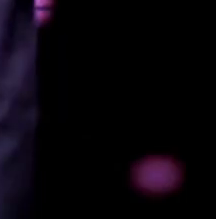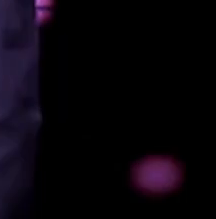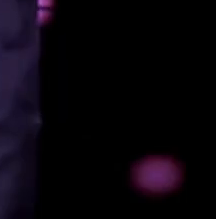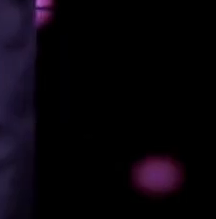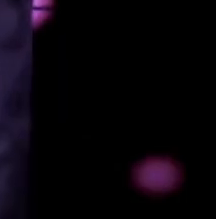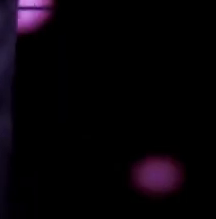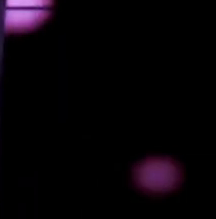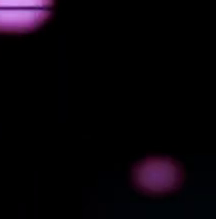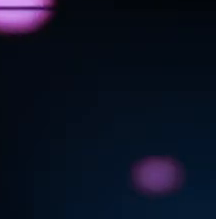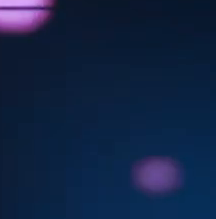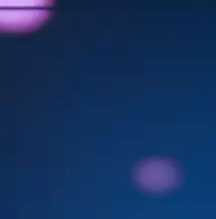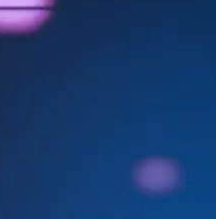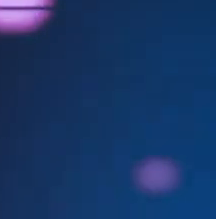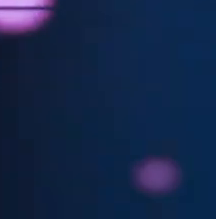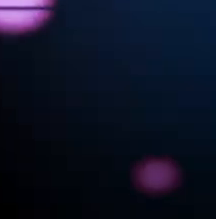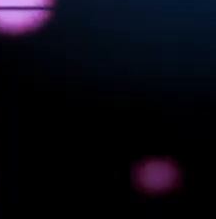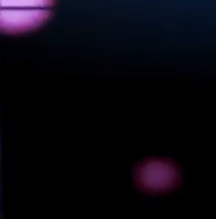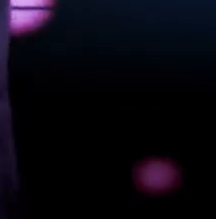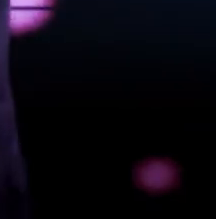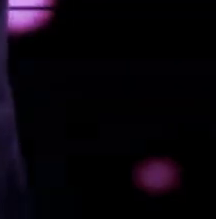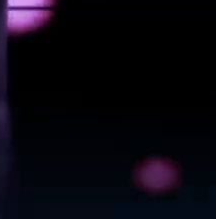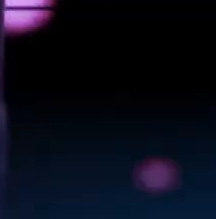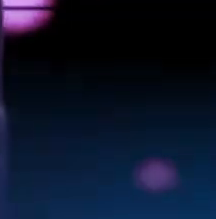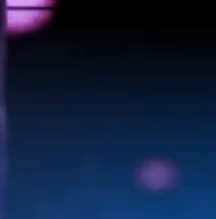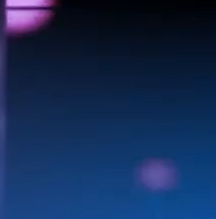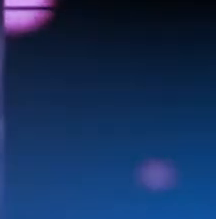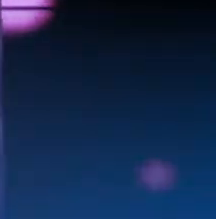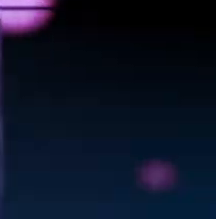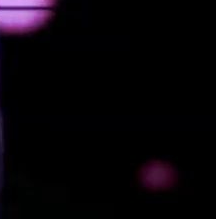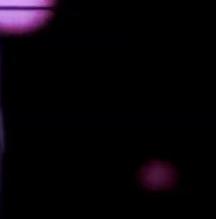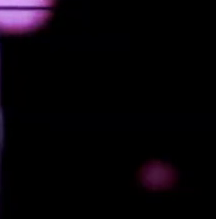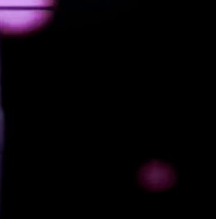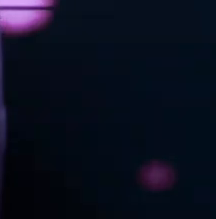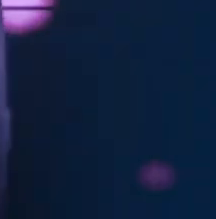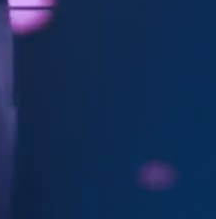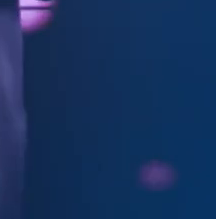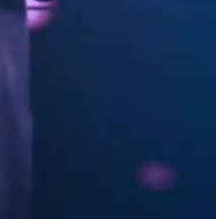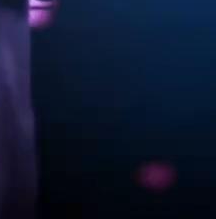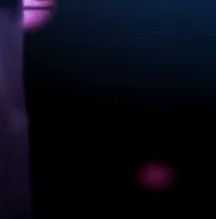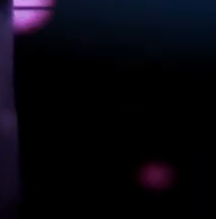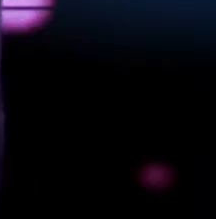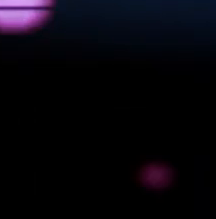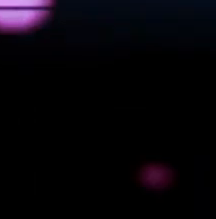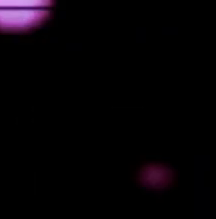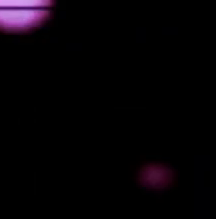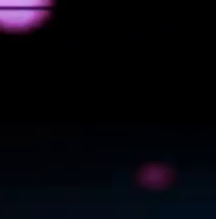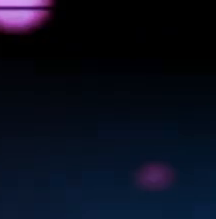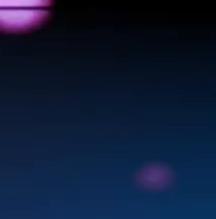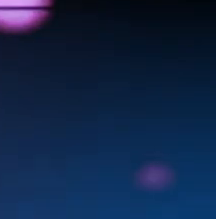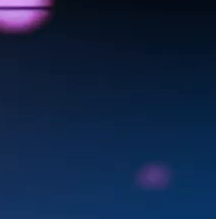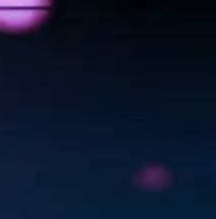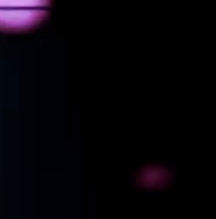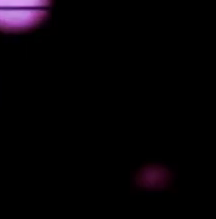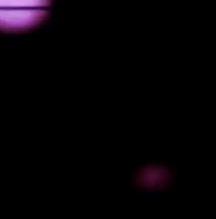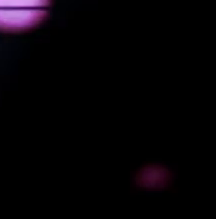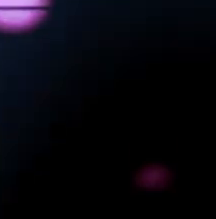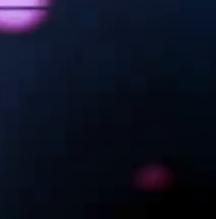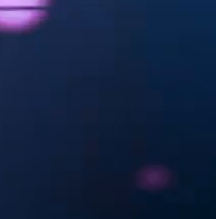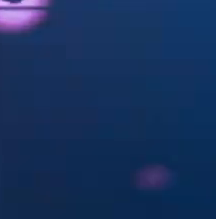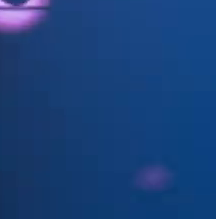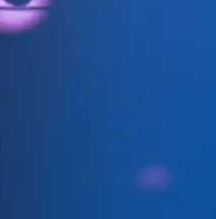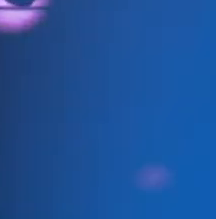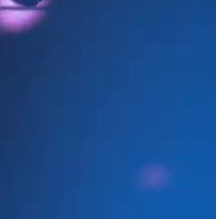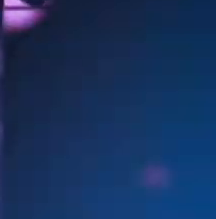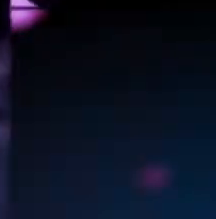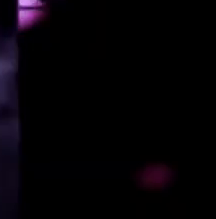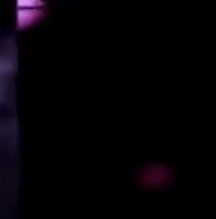John Wesley, Dium, to be saviors on the land. Now, went to me, I at Jefo, I was as and we need to be intentional about this. Now, wait, I